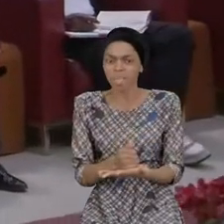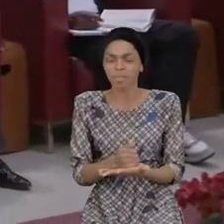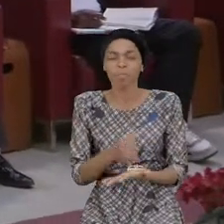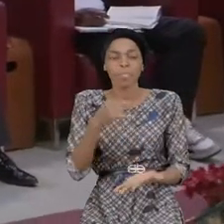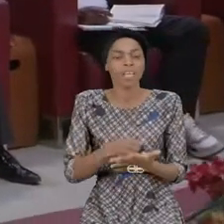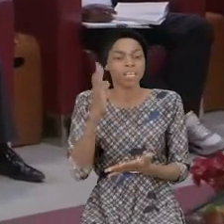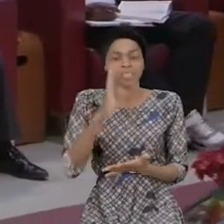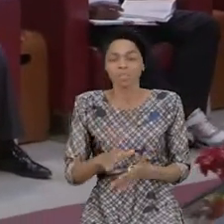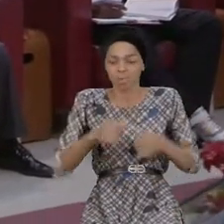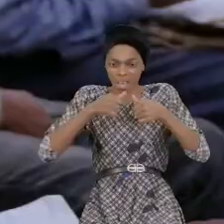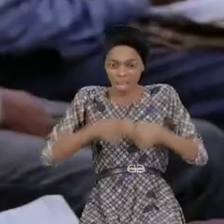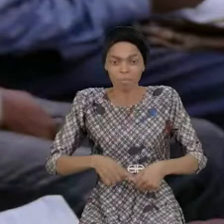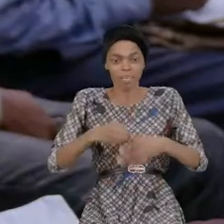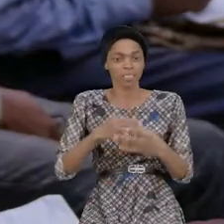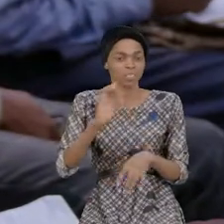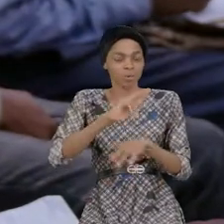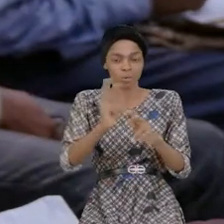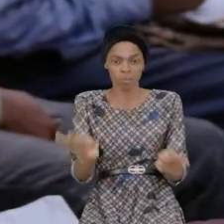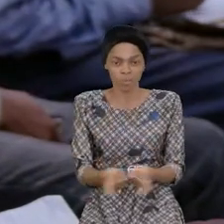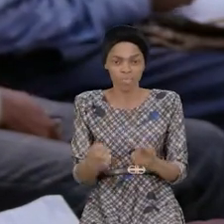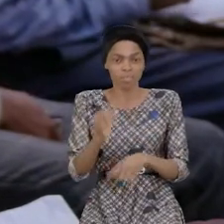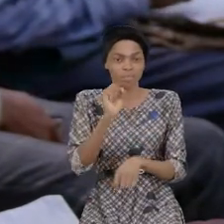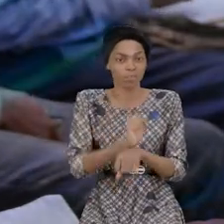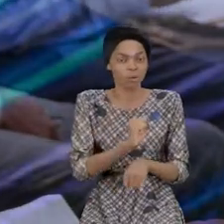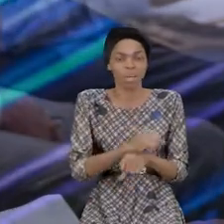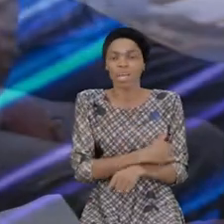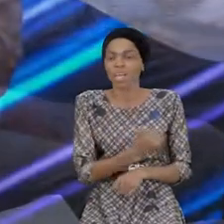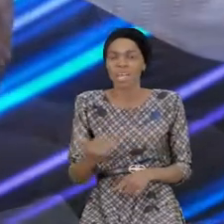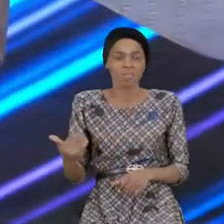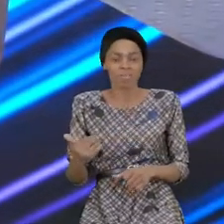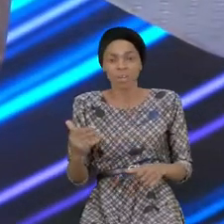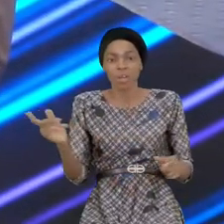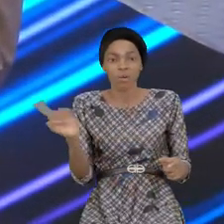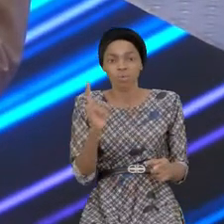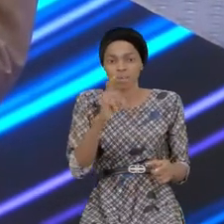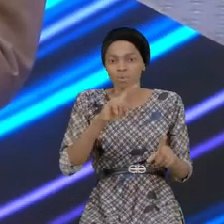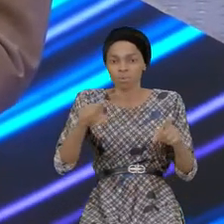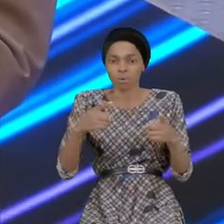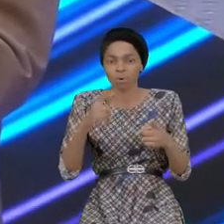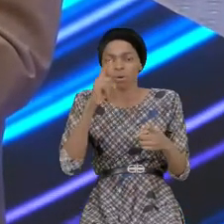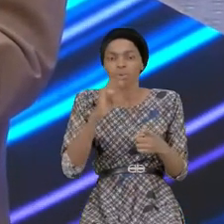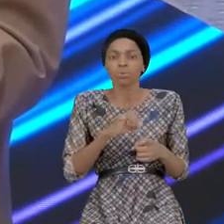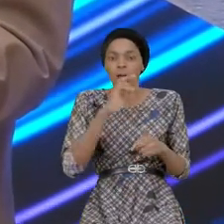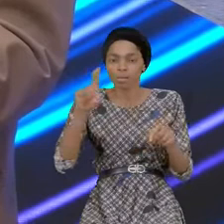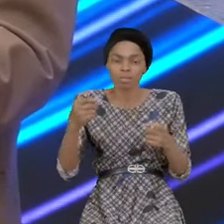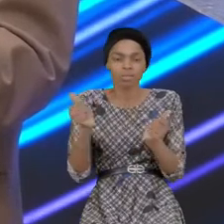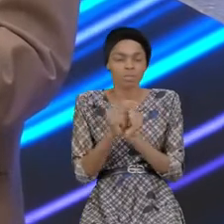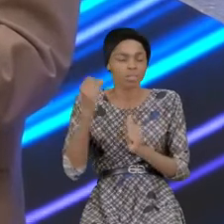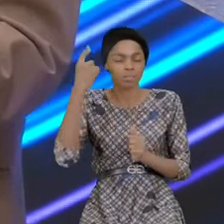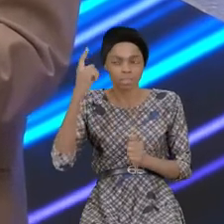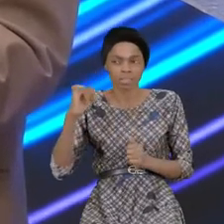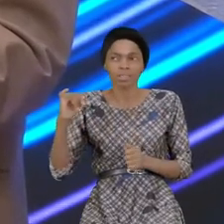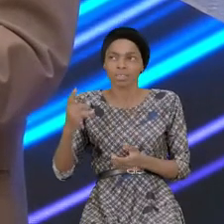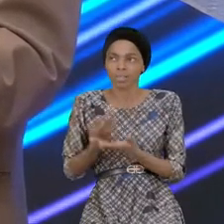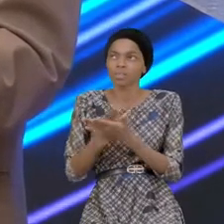abide in your place of work. And everywhere you go, you're going with the understanding the Spirit abides.